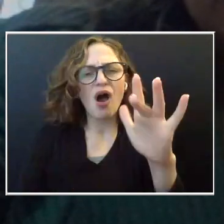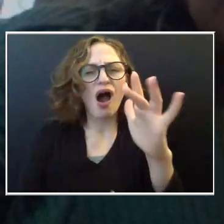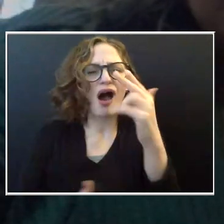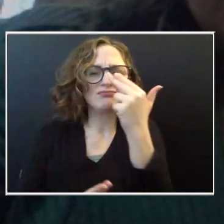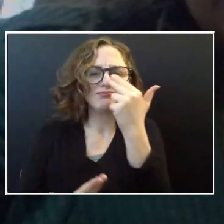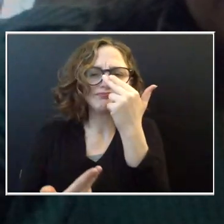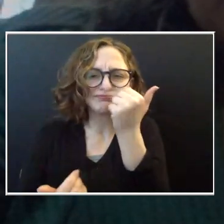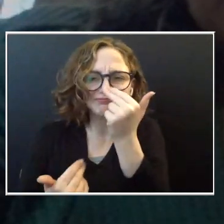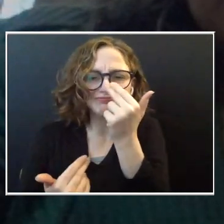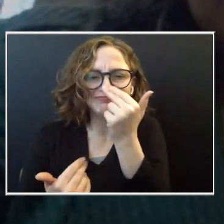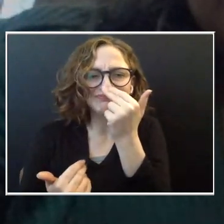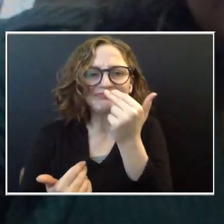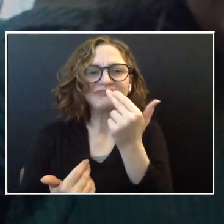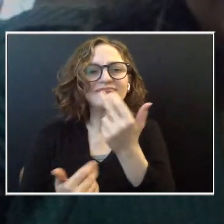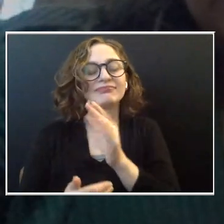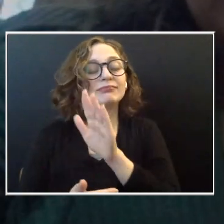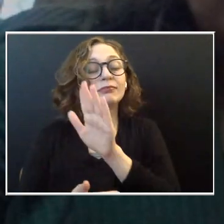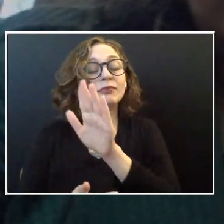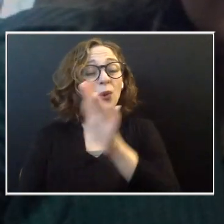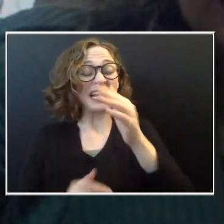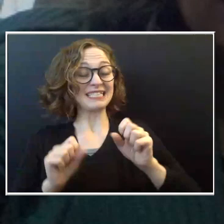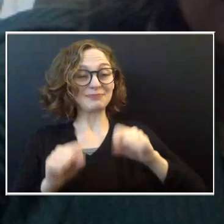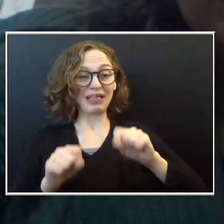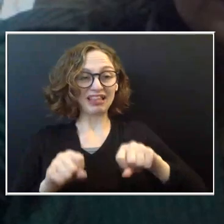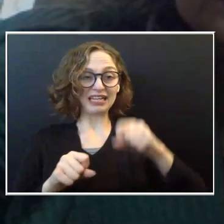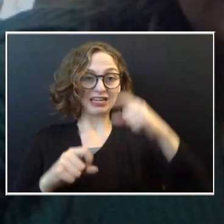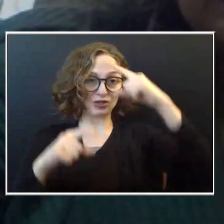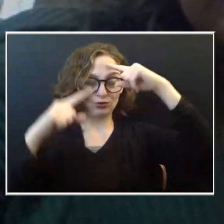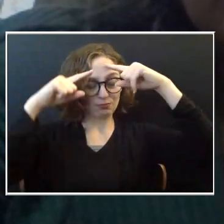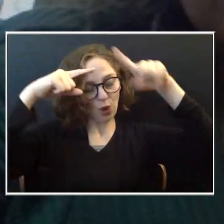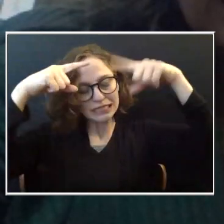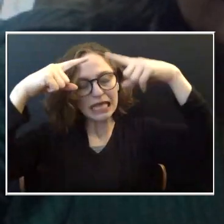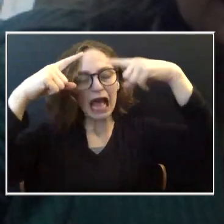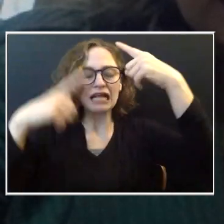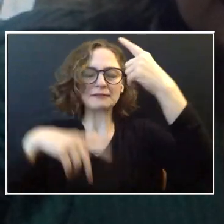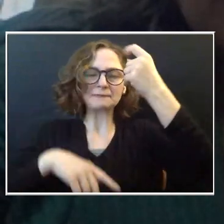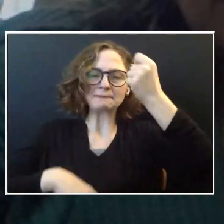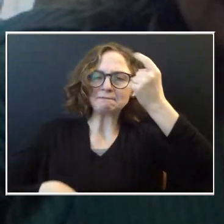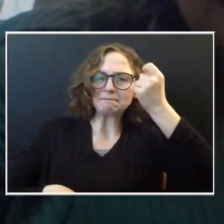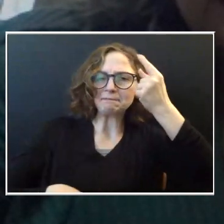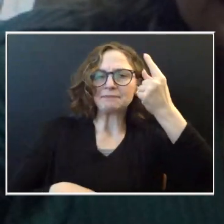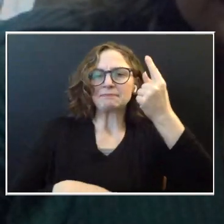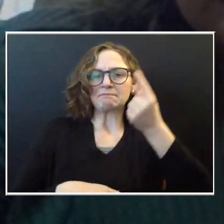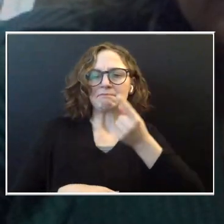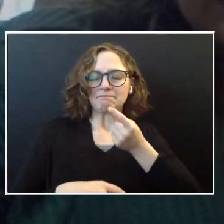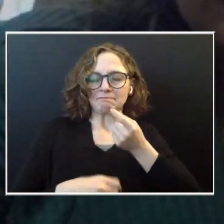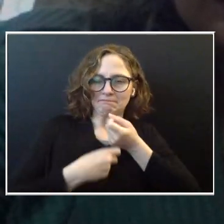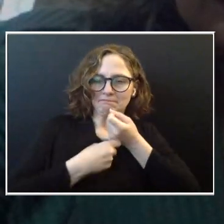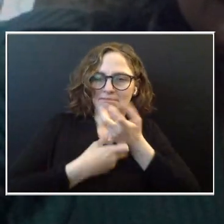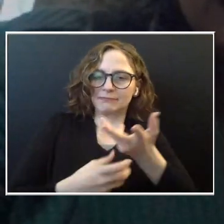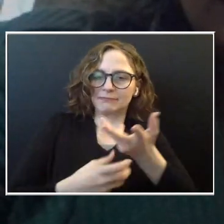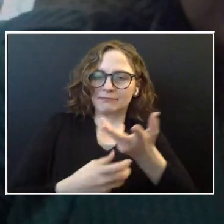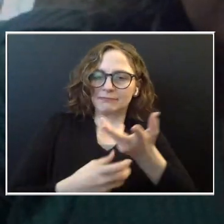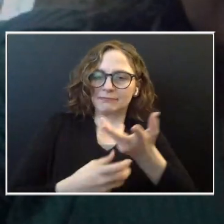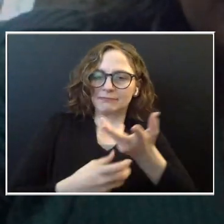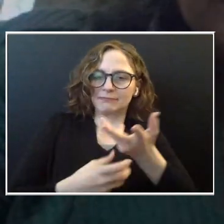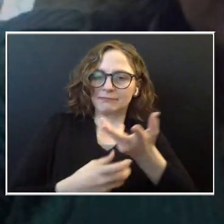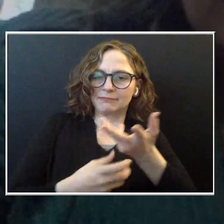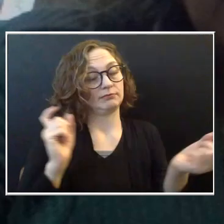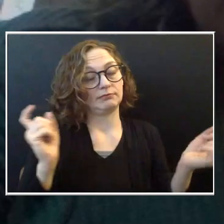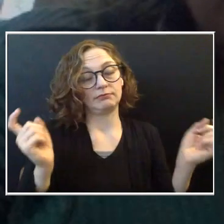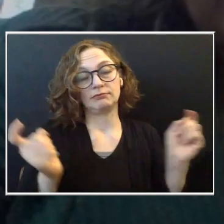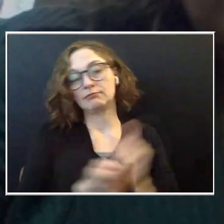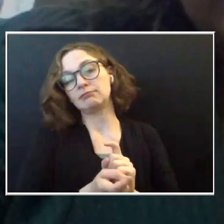process things and understand things and get his words out was drastically different. His ability to engage